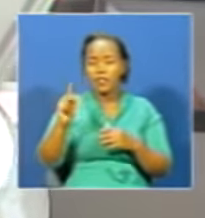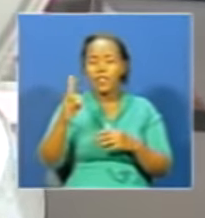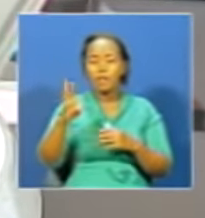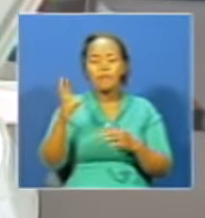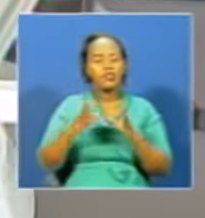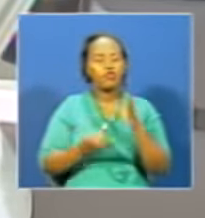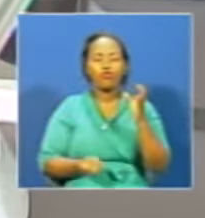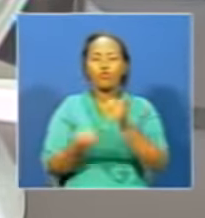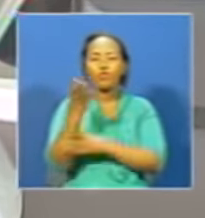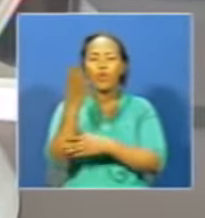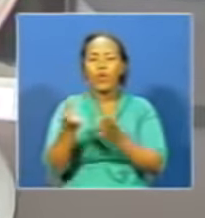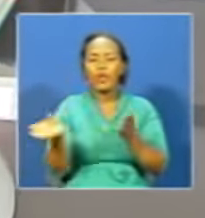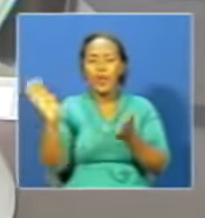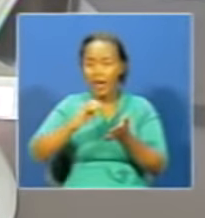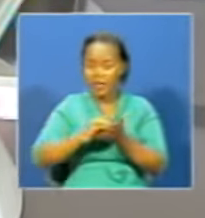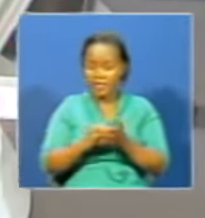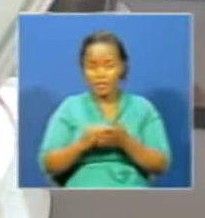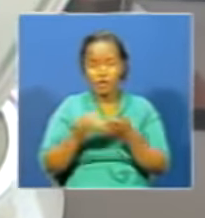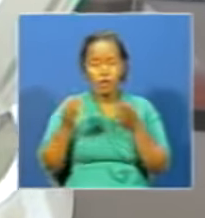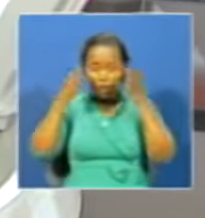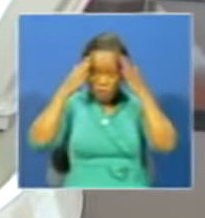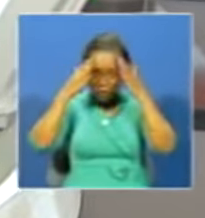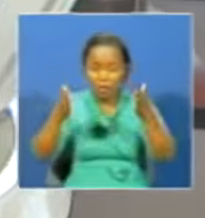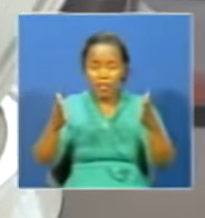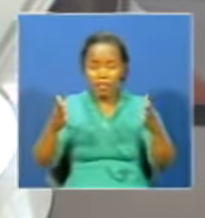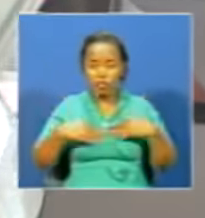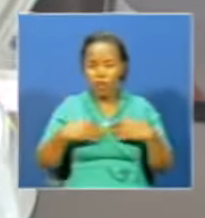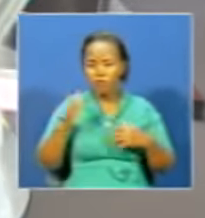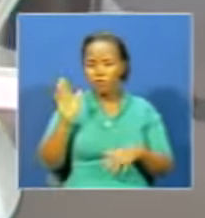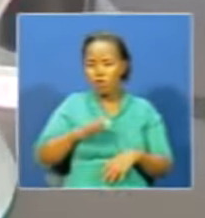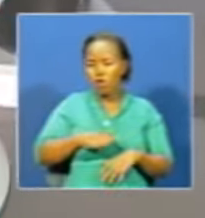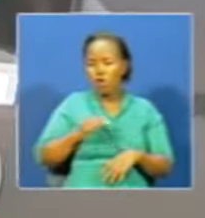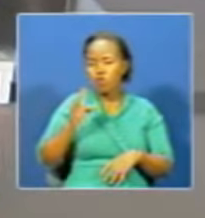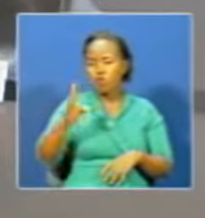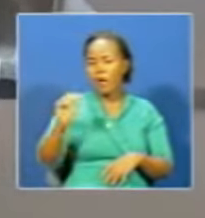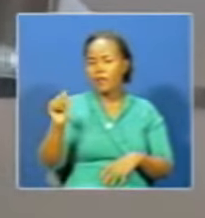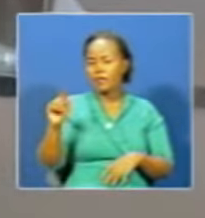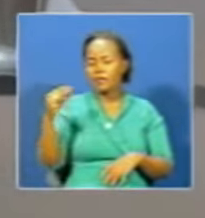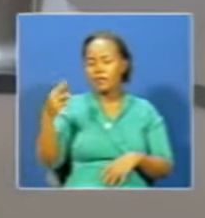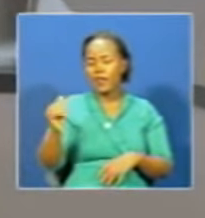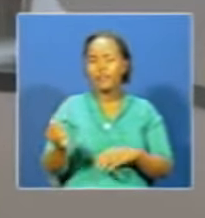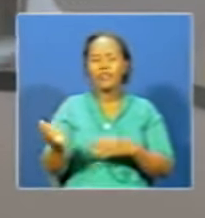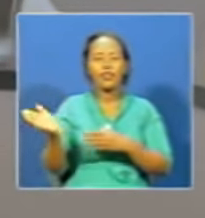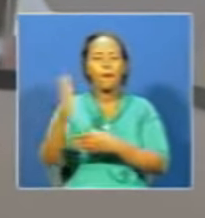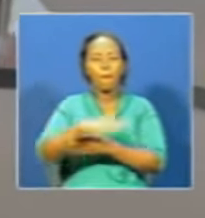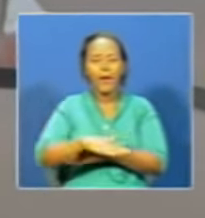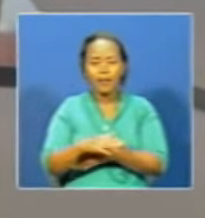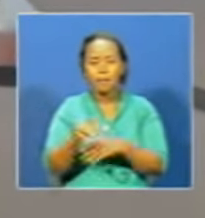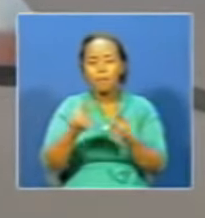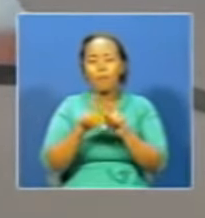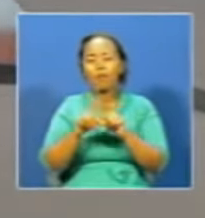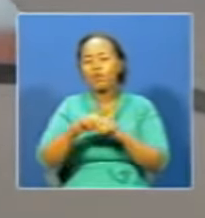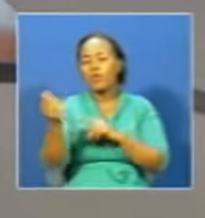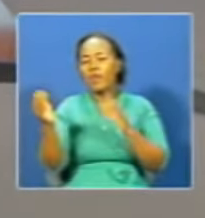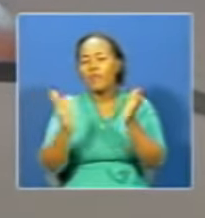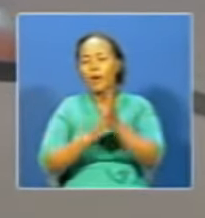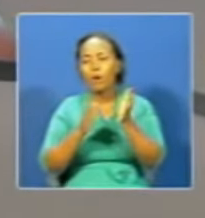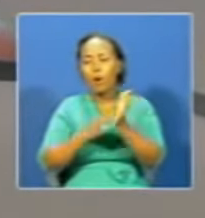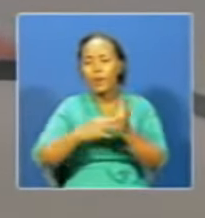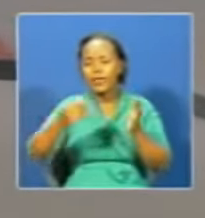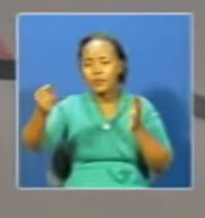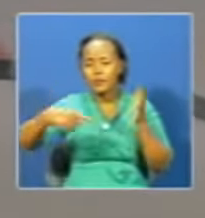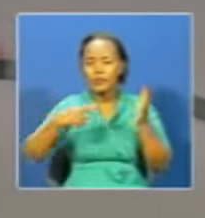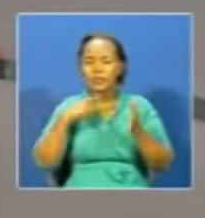then I look forward to seeing Catherine Kasavuli back on our screens. I also saw your fan. Tom Mboya is firm, sure